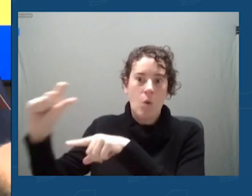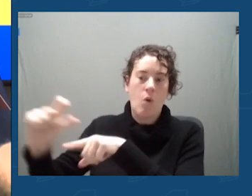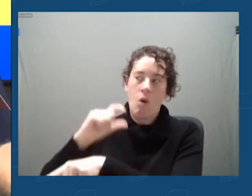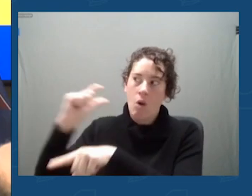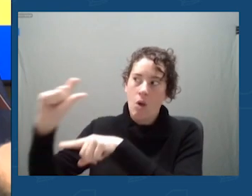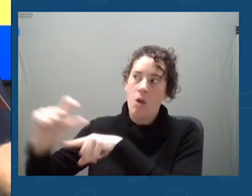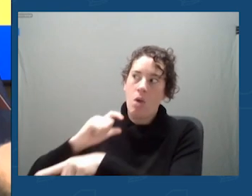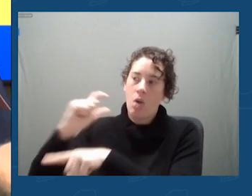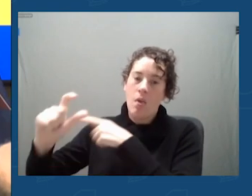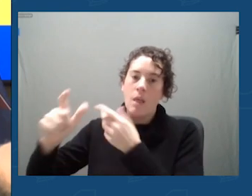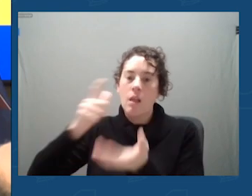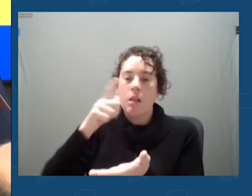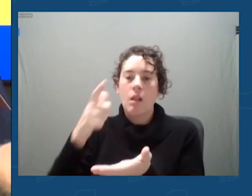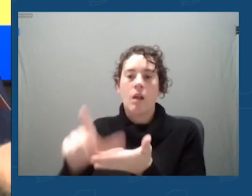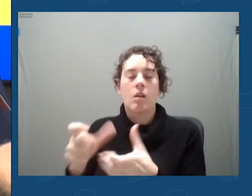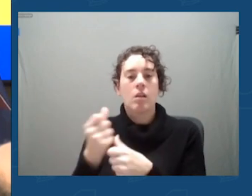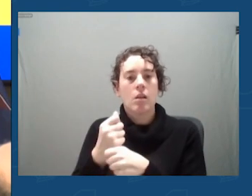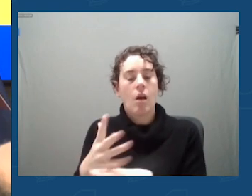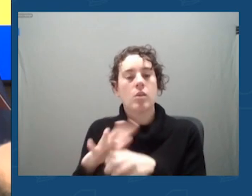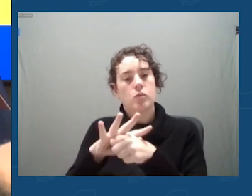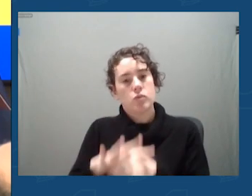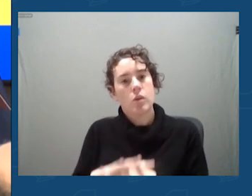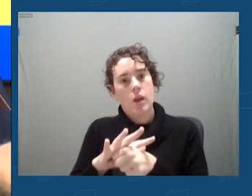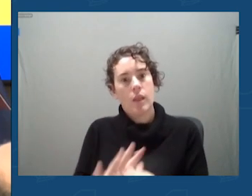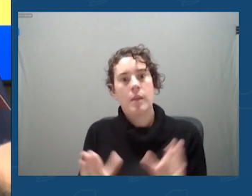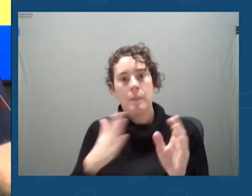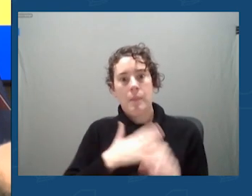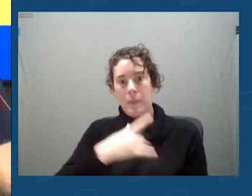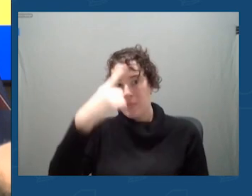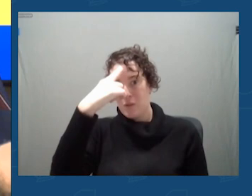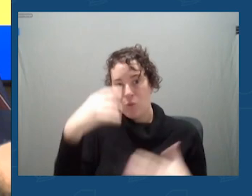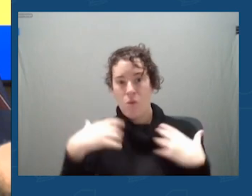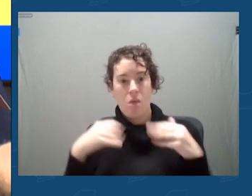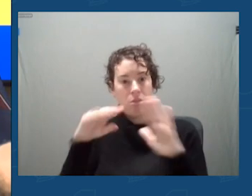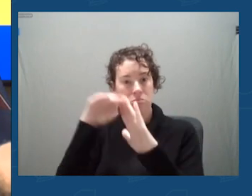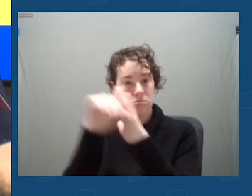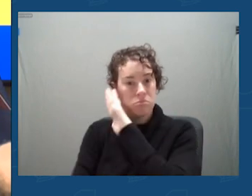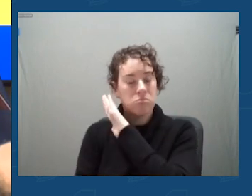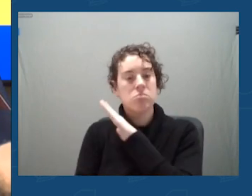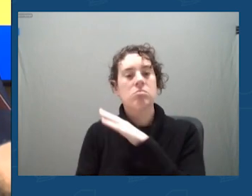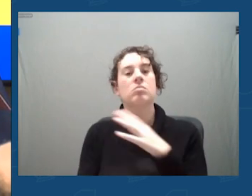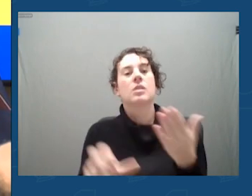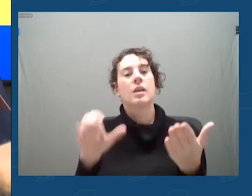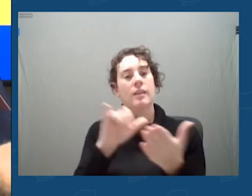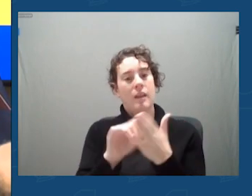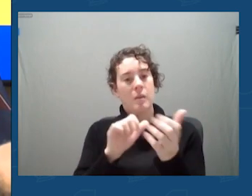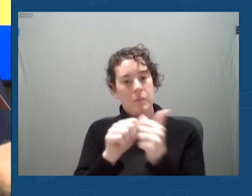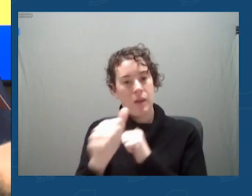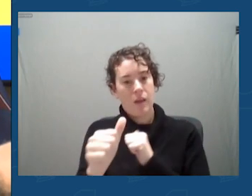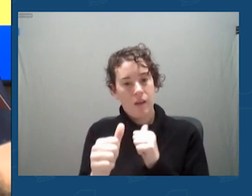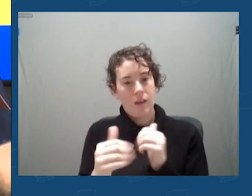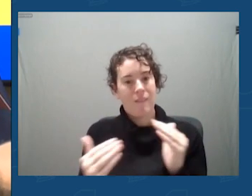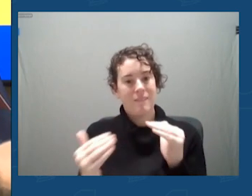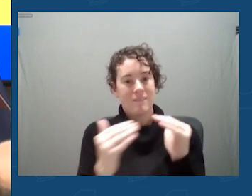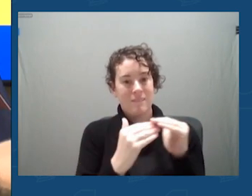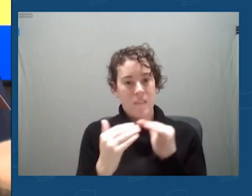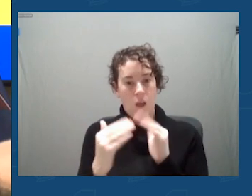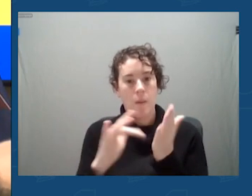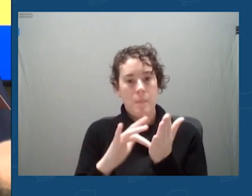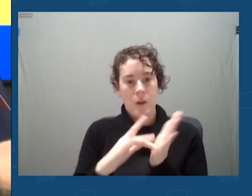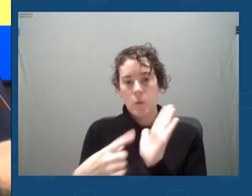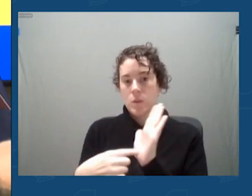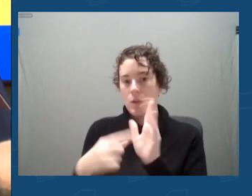were extremely stressful and detrimental to my mental health. The passage of the Fair Medical Debt Reporting Act will